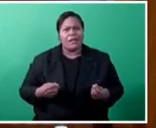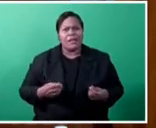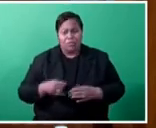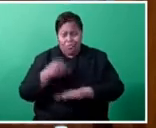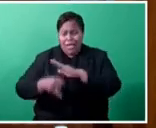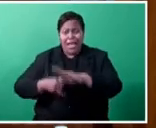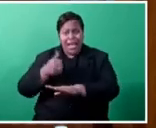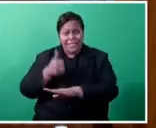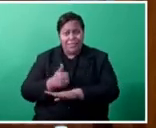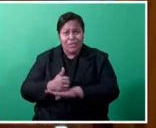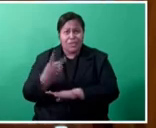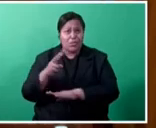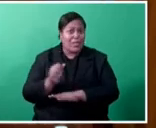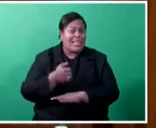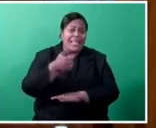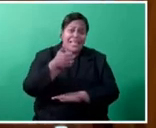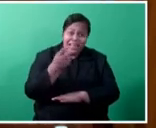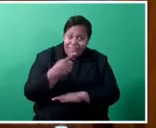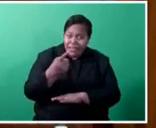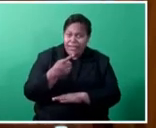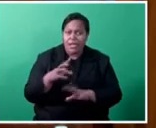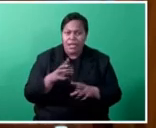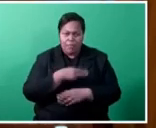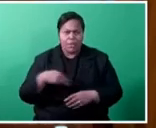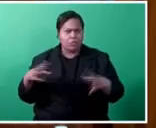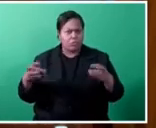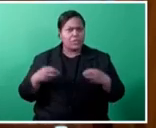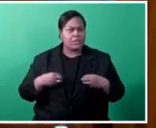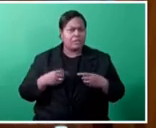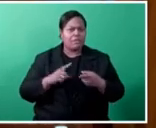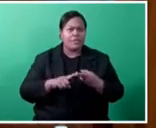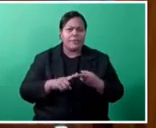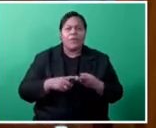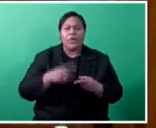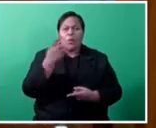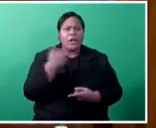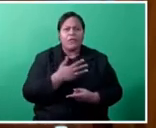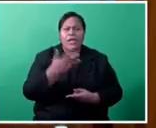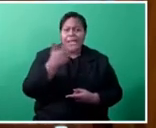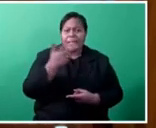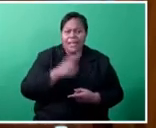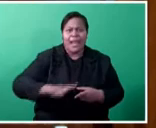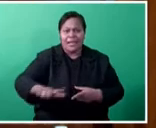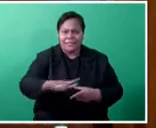the Ministry has achieved the following. Designated a total of 118 land parcels with a total area of